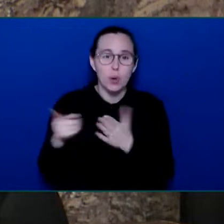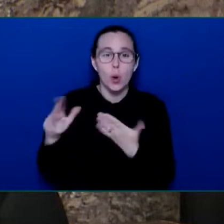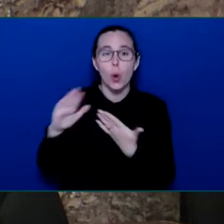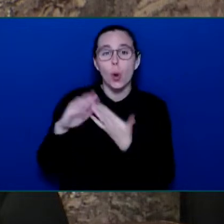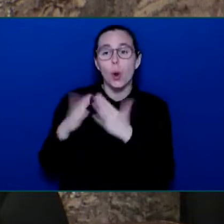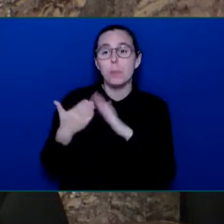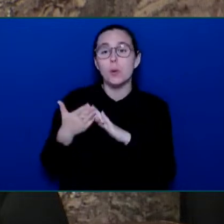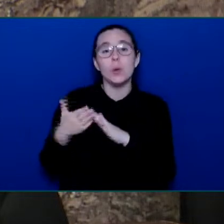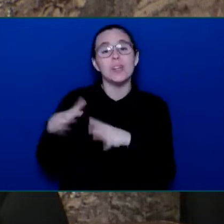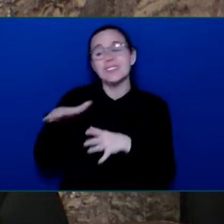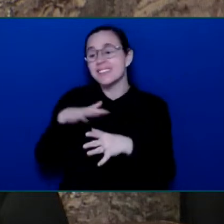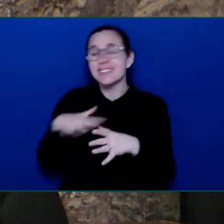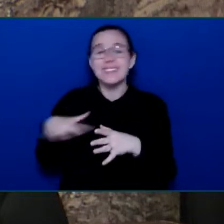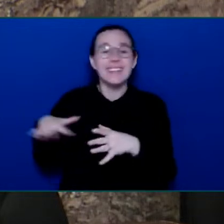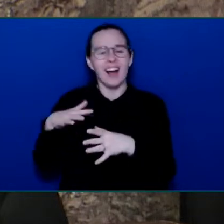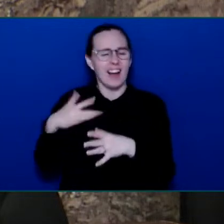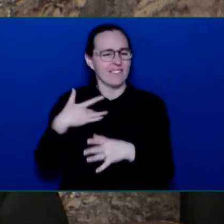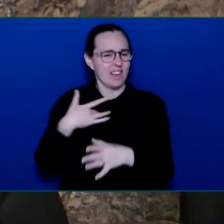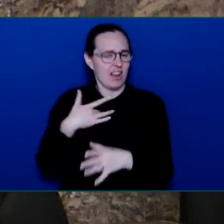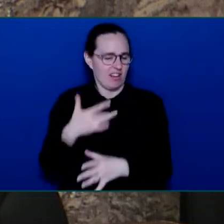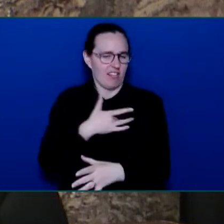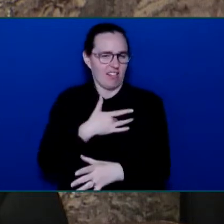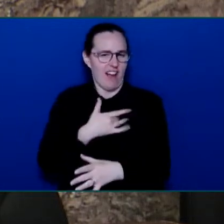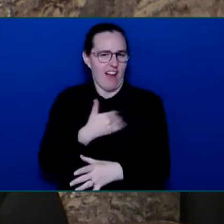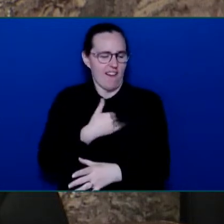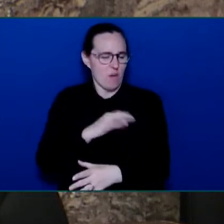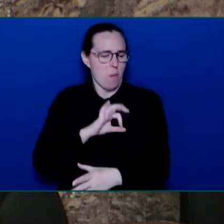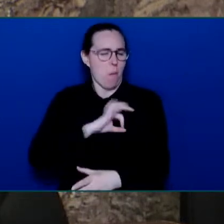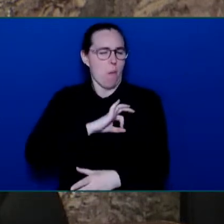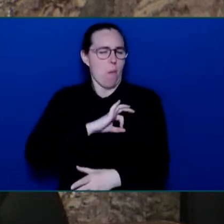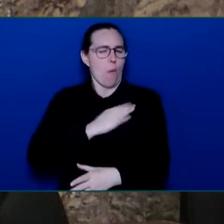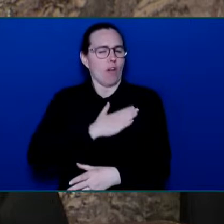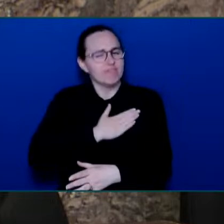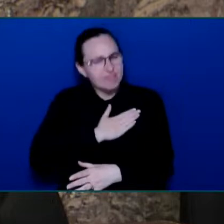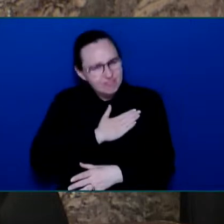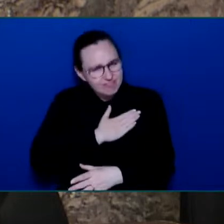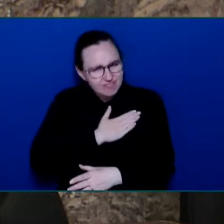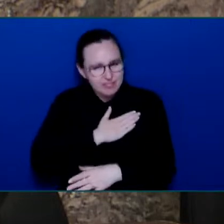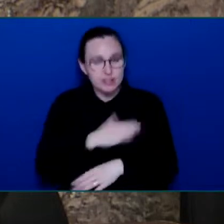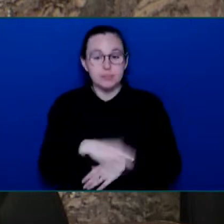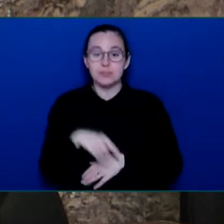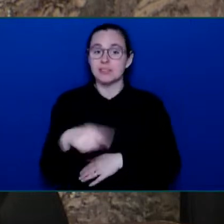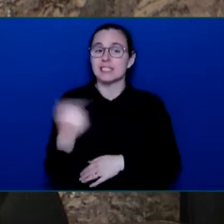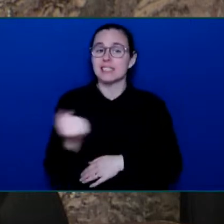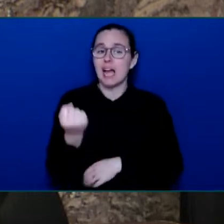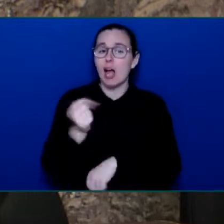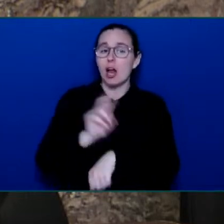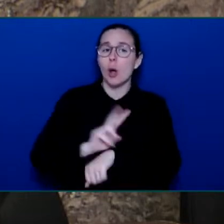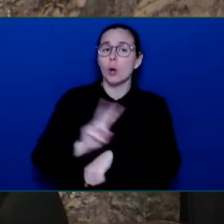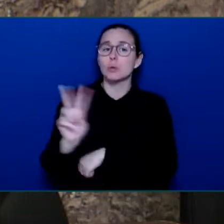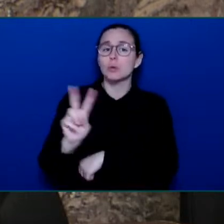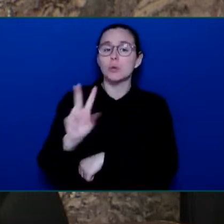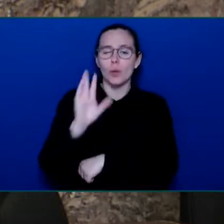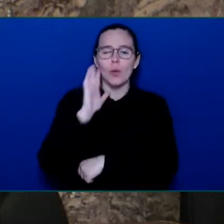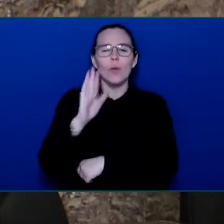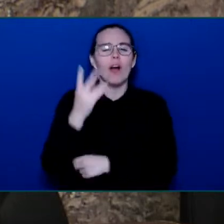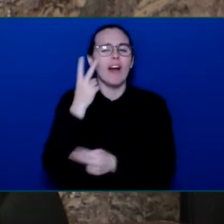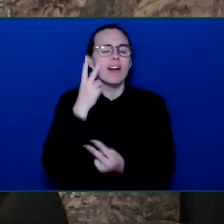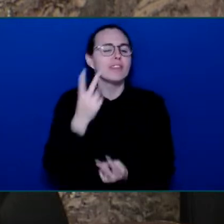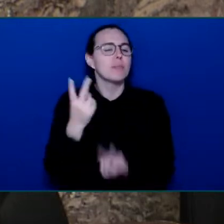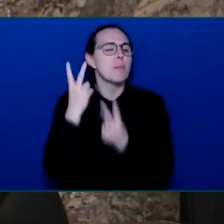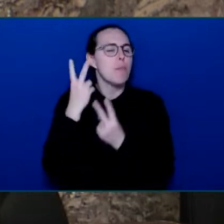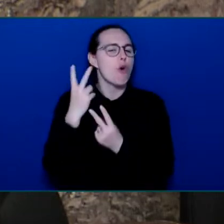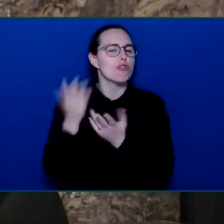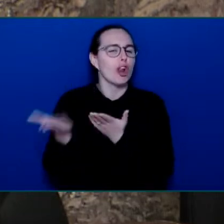2 p.m. in the Rolla Hall. I will always cherish all of my times that I've spent with Mary, our meetings, and our little